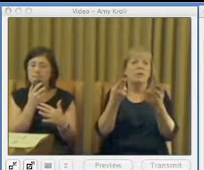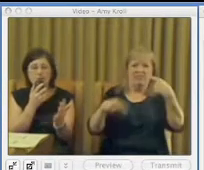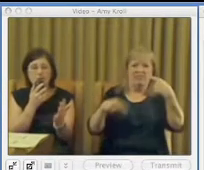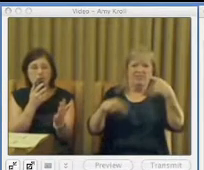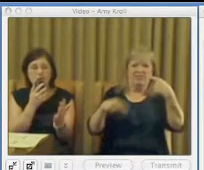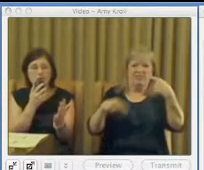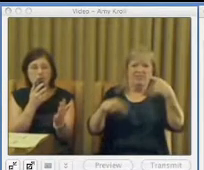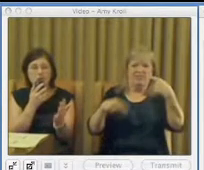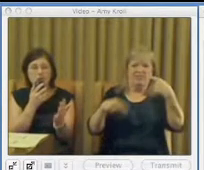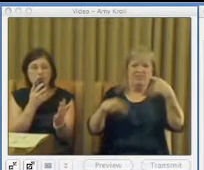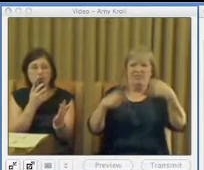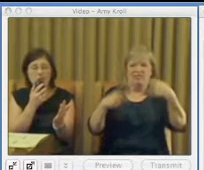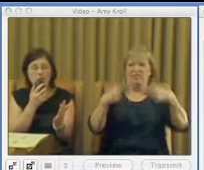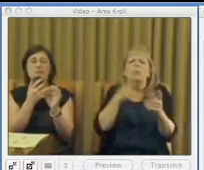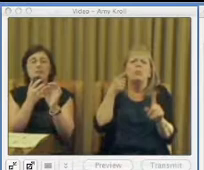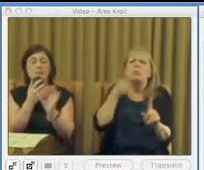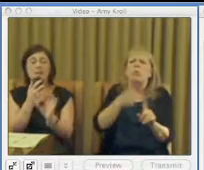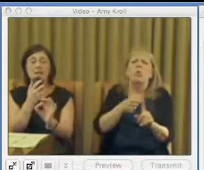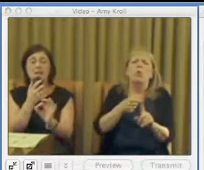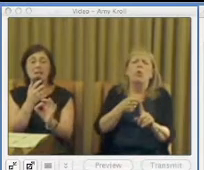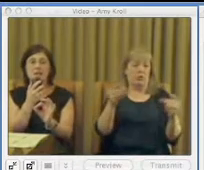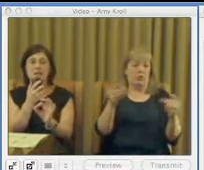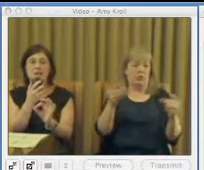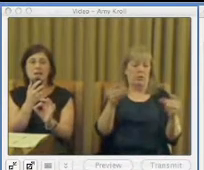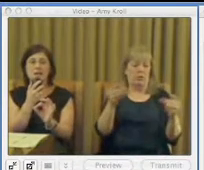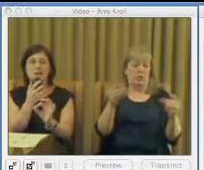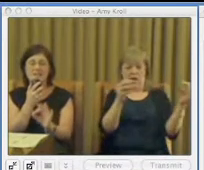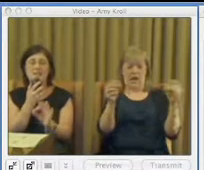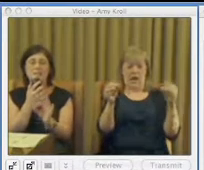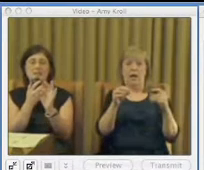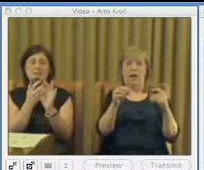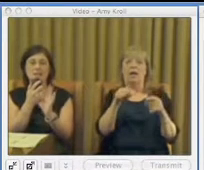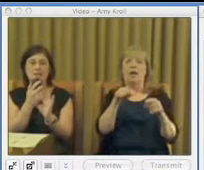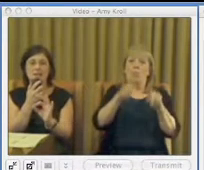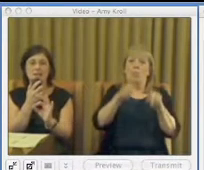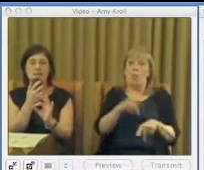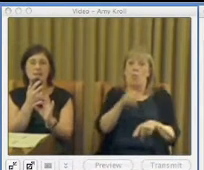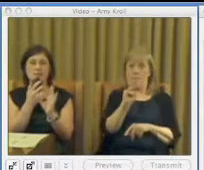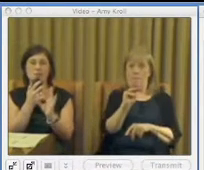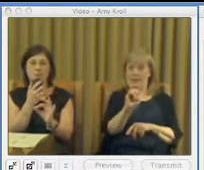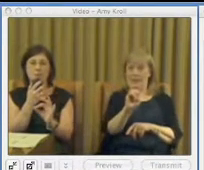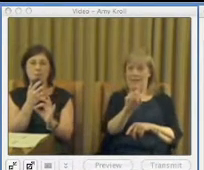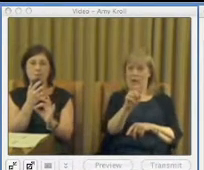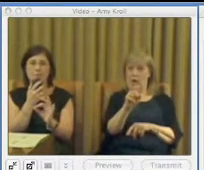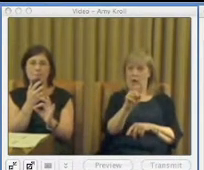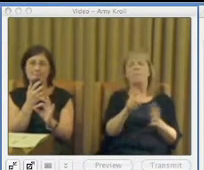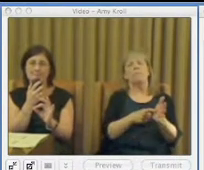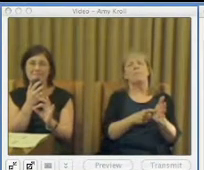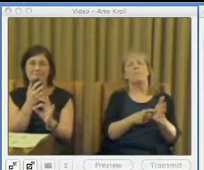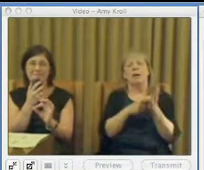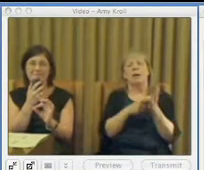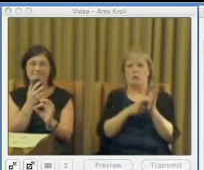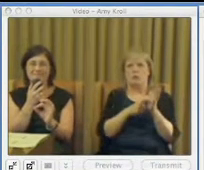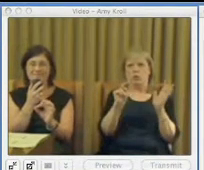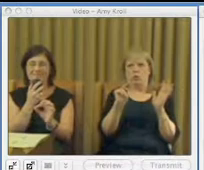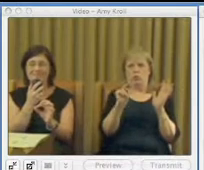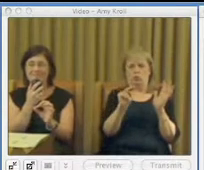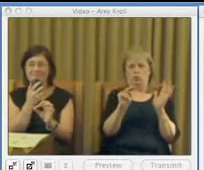obligation. Whatever the issue is, the mediator has to be seen as